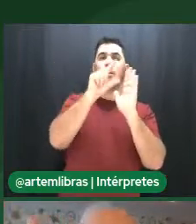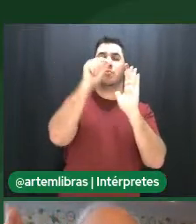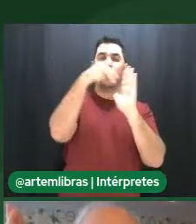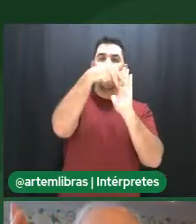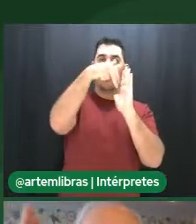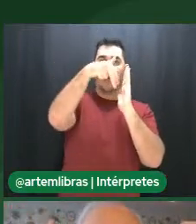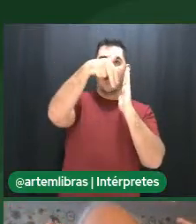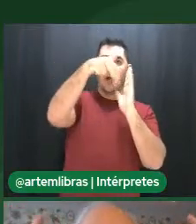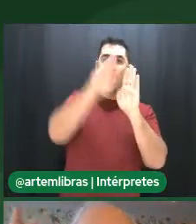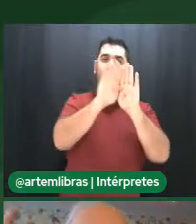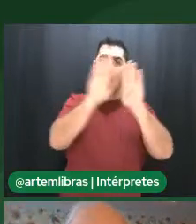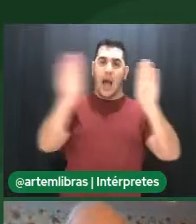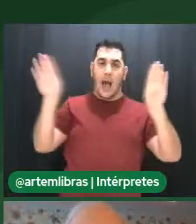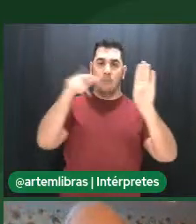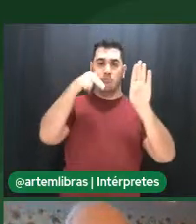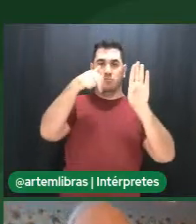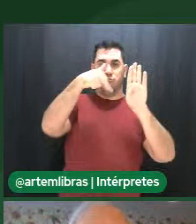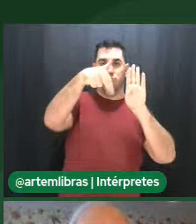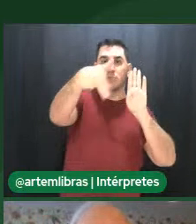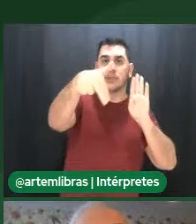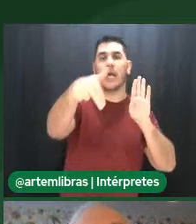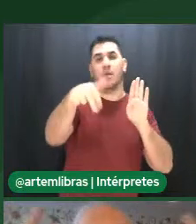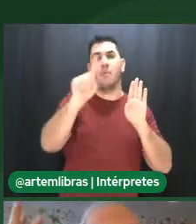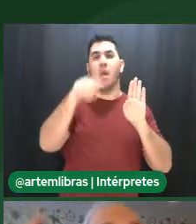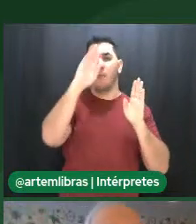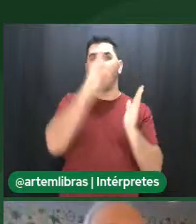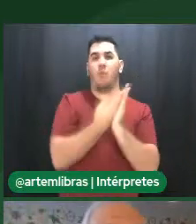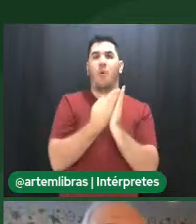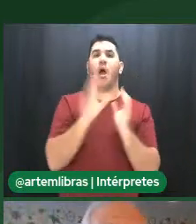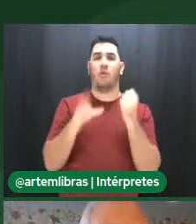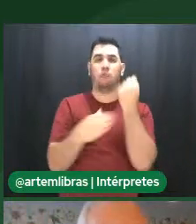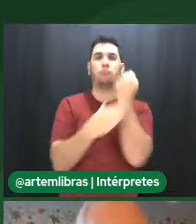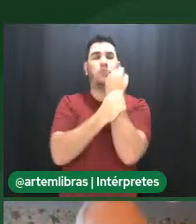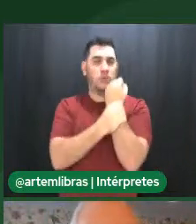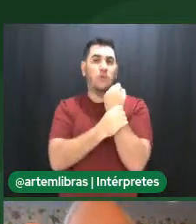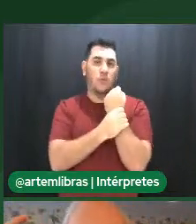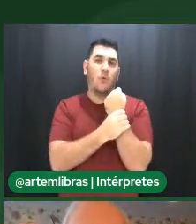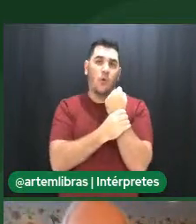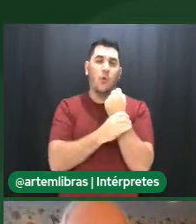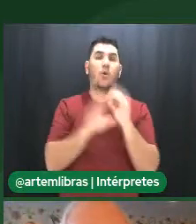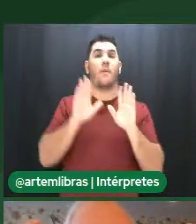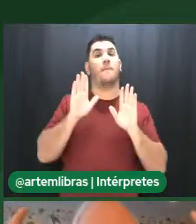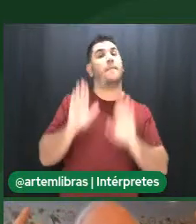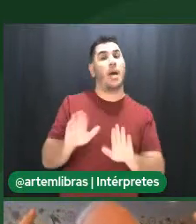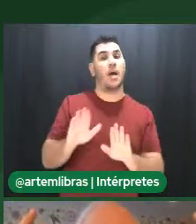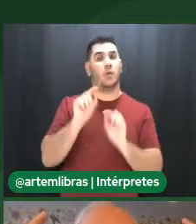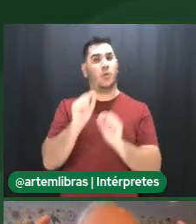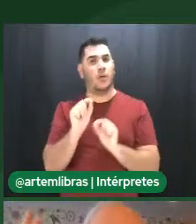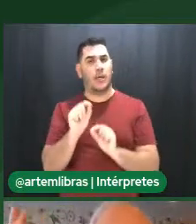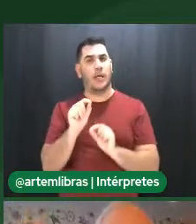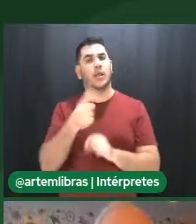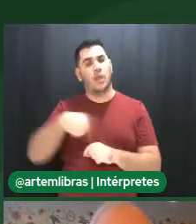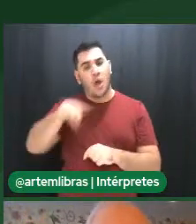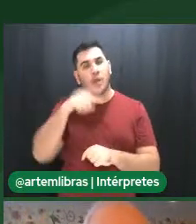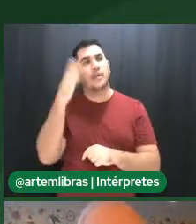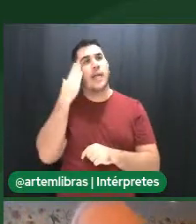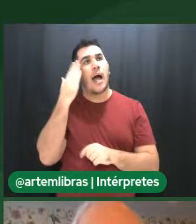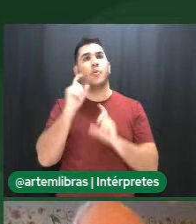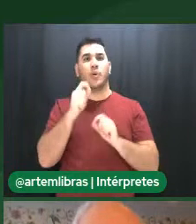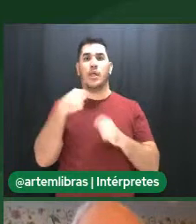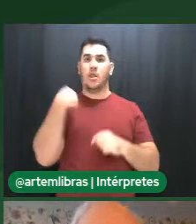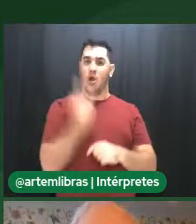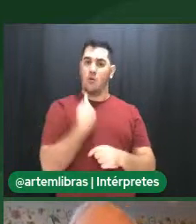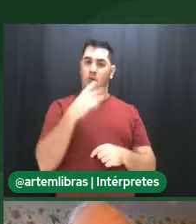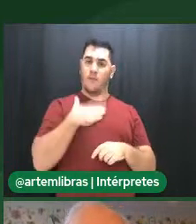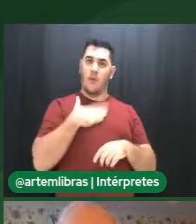It's reliable, it's safe, and trustworthy. But we feel in control. We feel like we've chosen which floor we